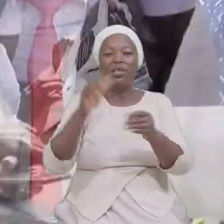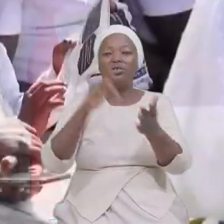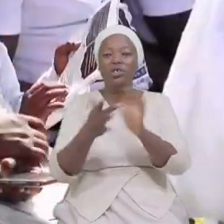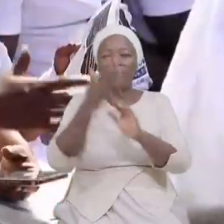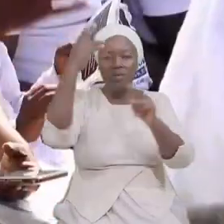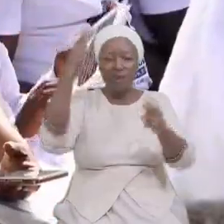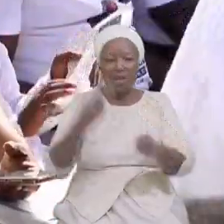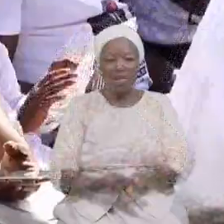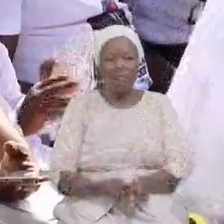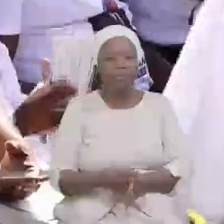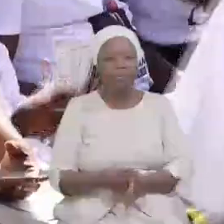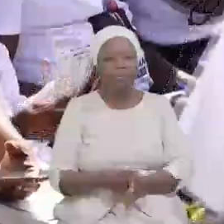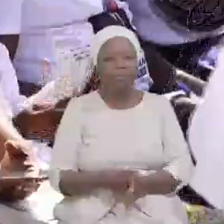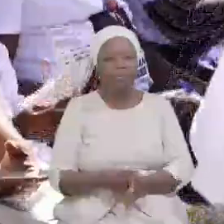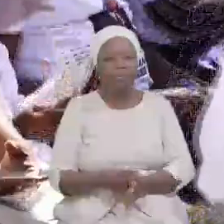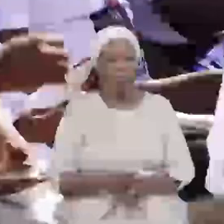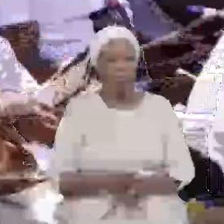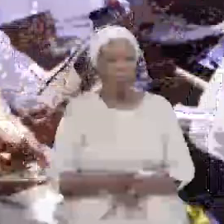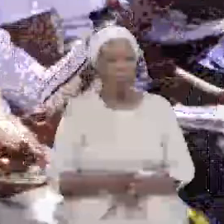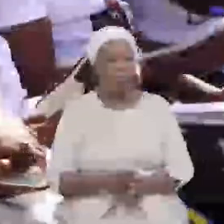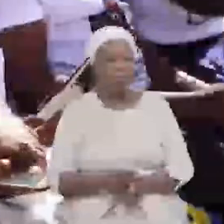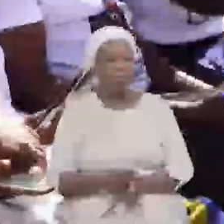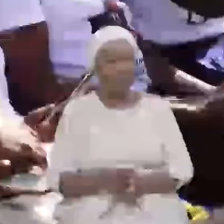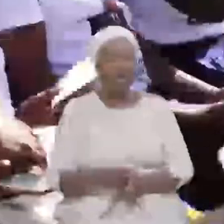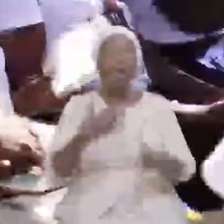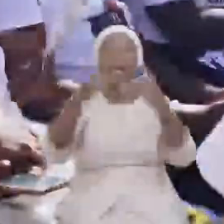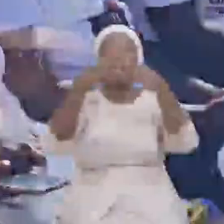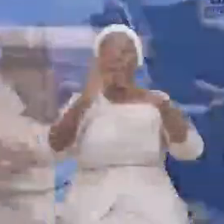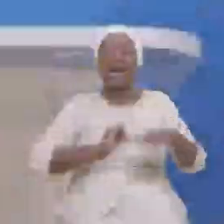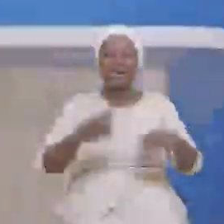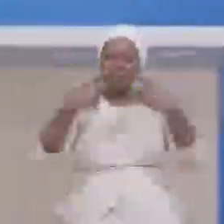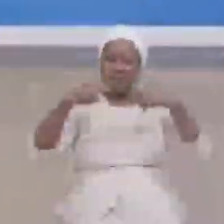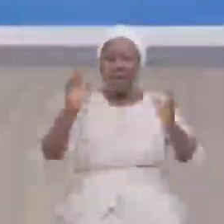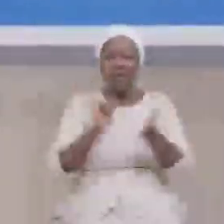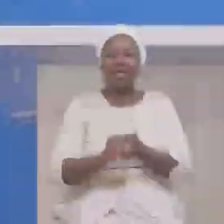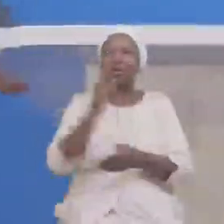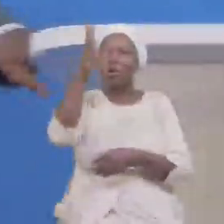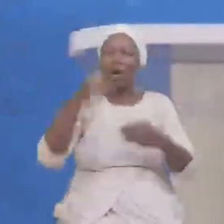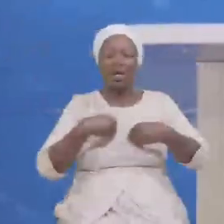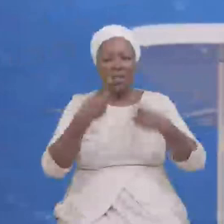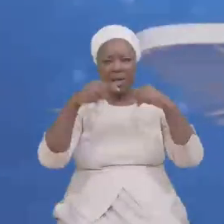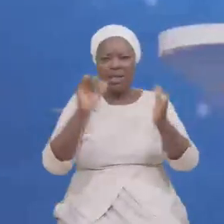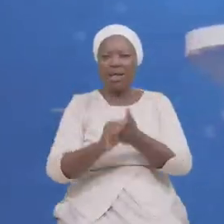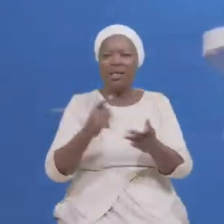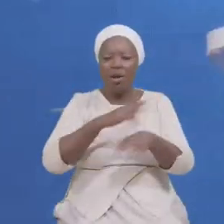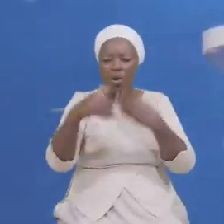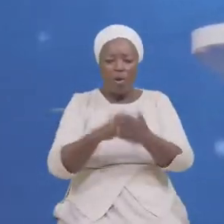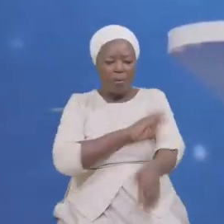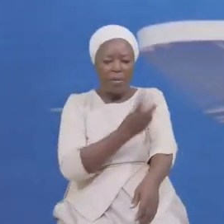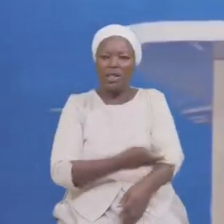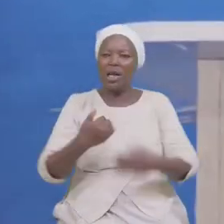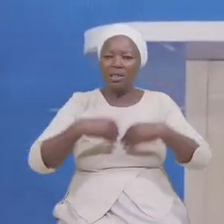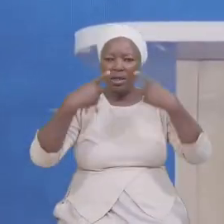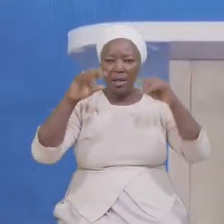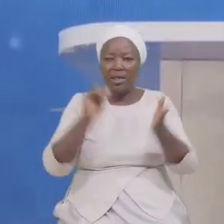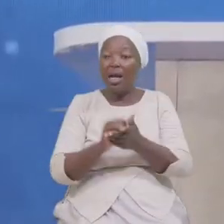Jesus' name. Heaven has declared that. God has declared that. The Almighty has declared that. And when